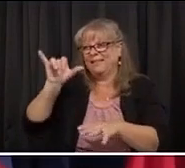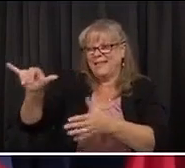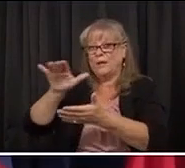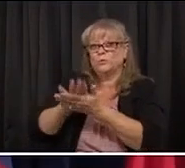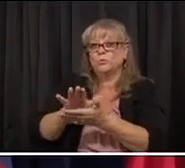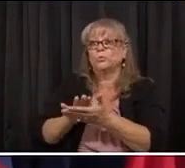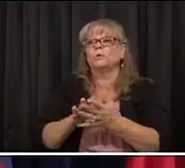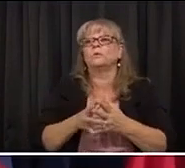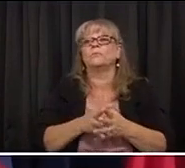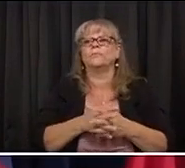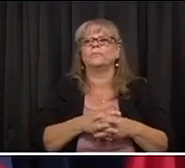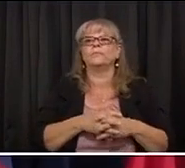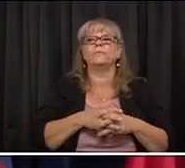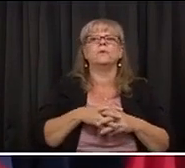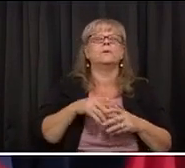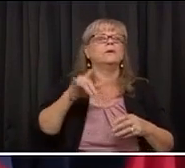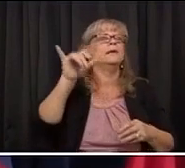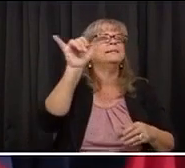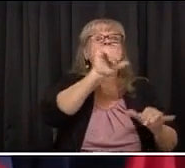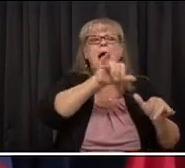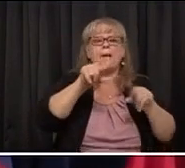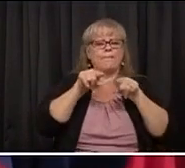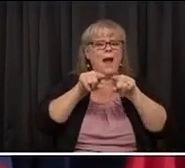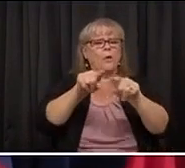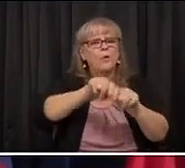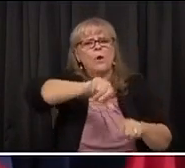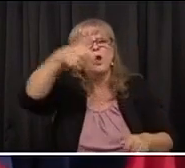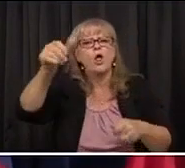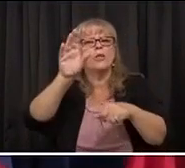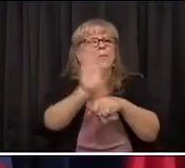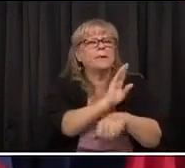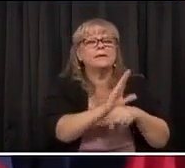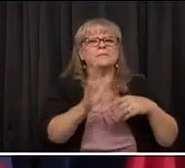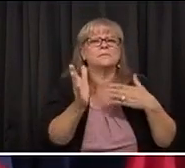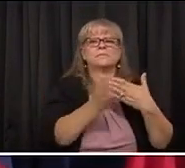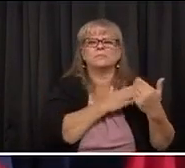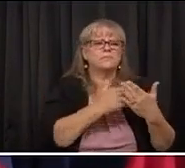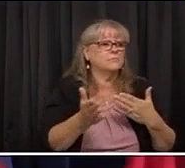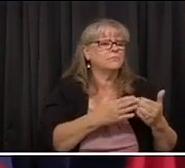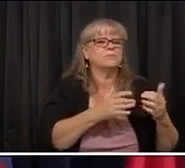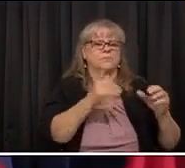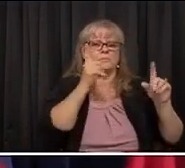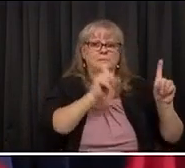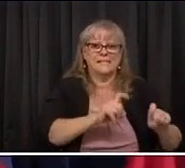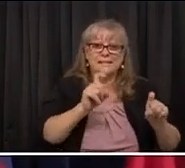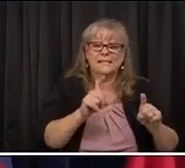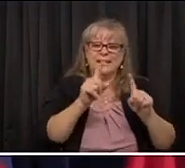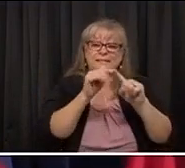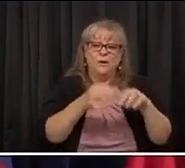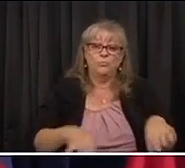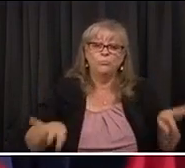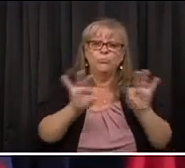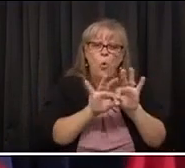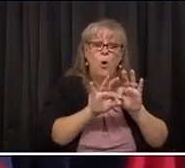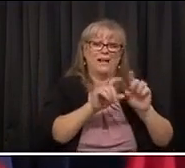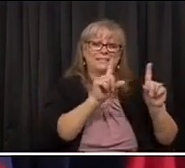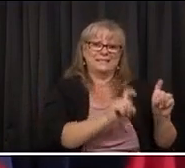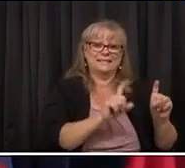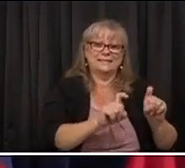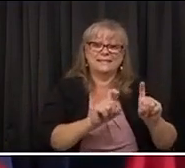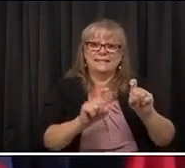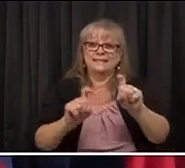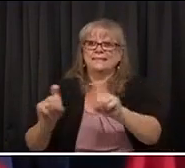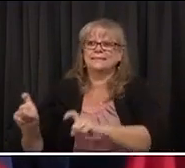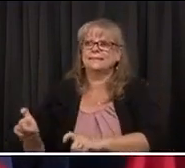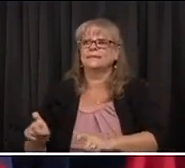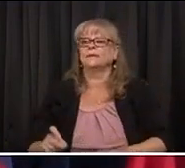institution in society, residential or not, testing is a part of that outbreak strategy. So did that answer